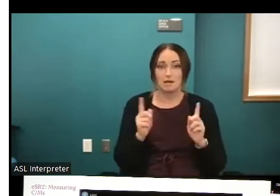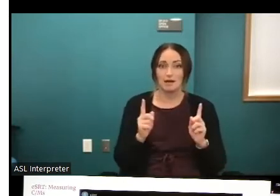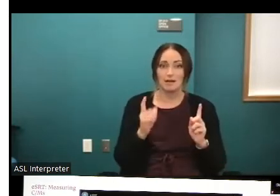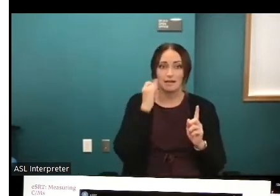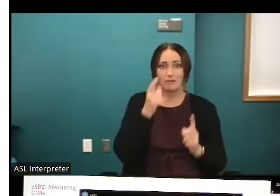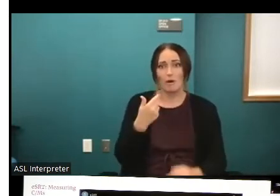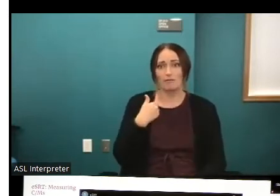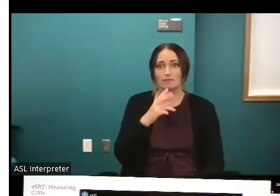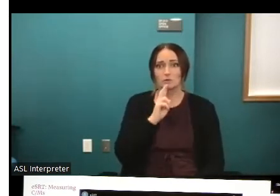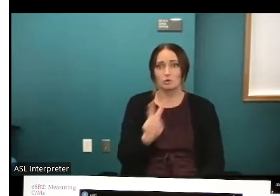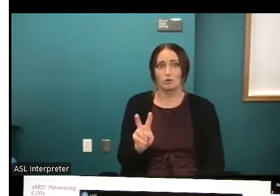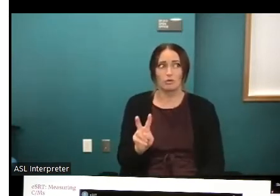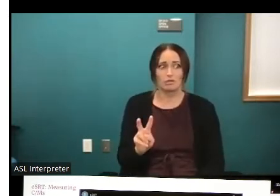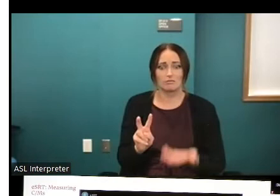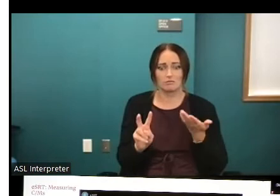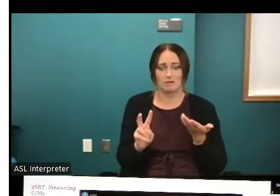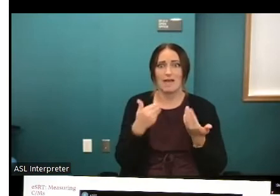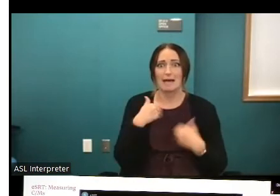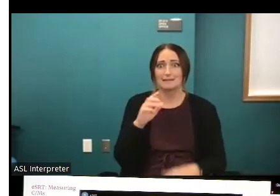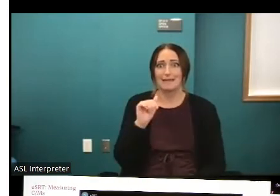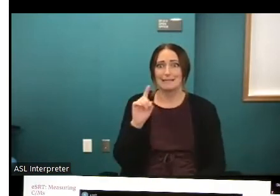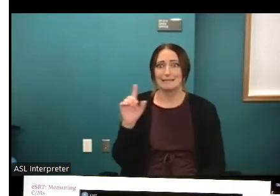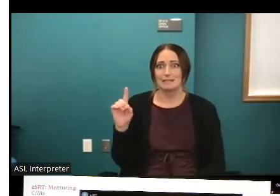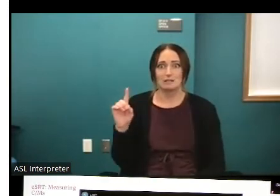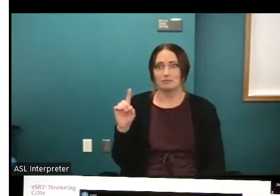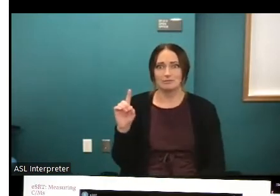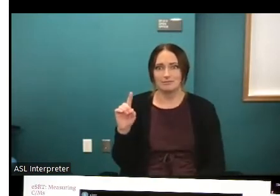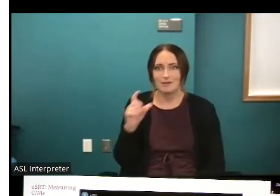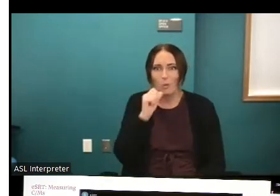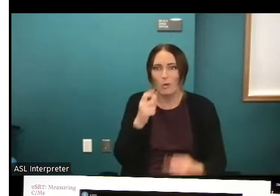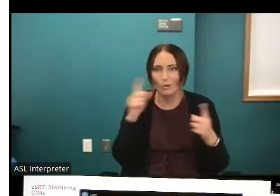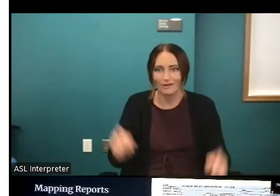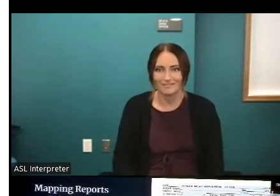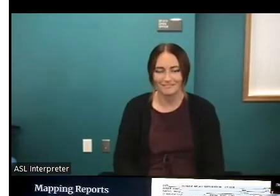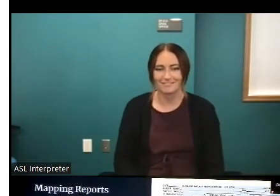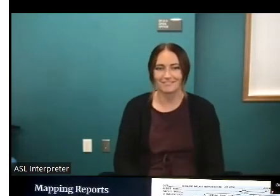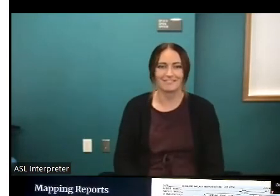you get a 2-year-old that has ADD, and it's not happening. Okay.